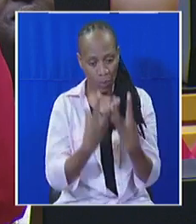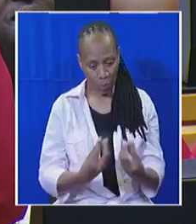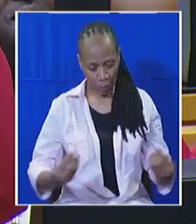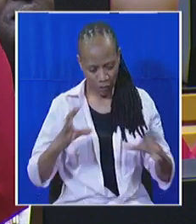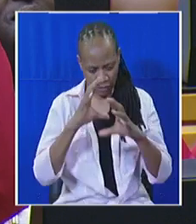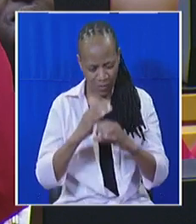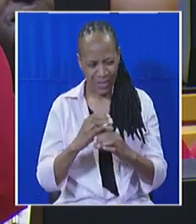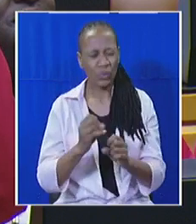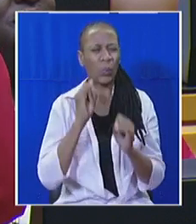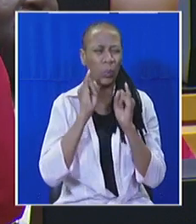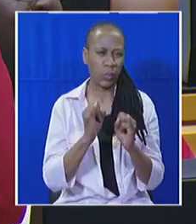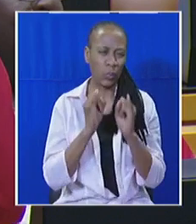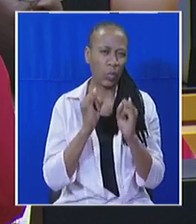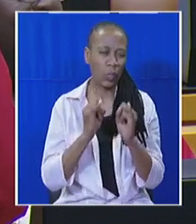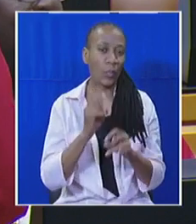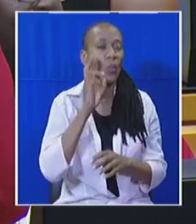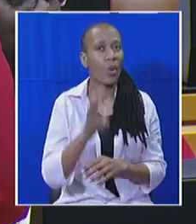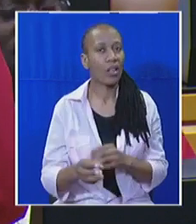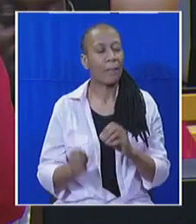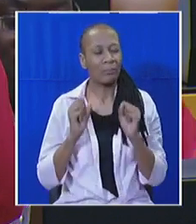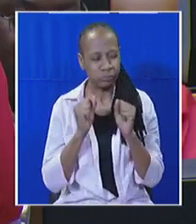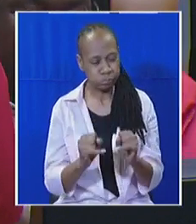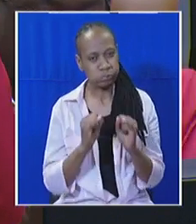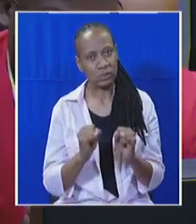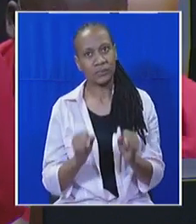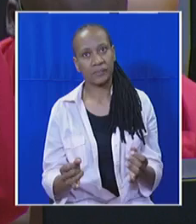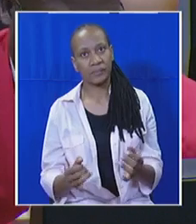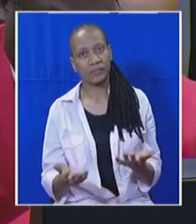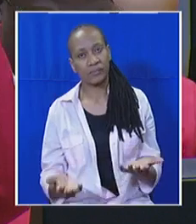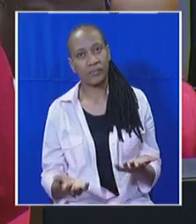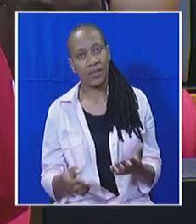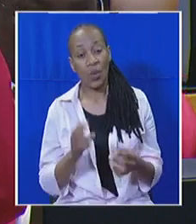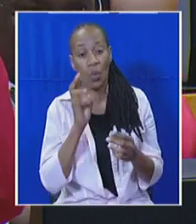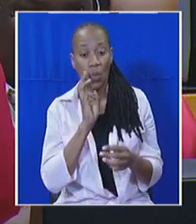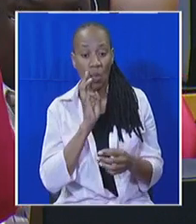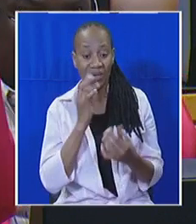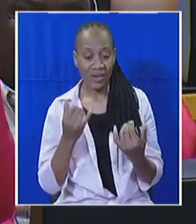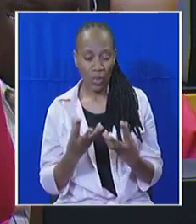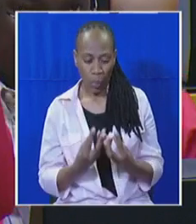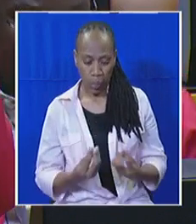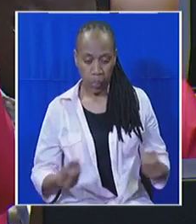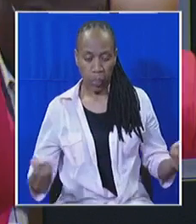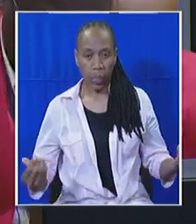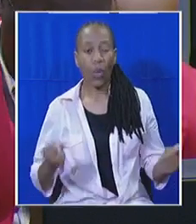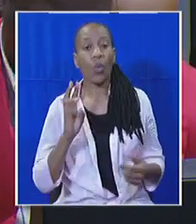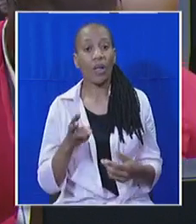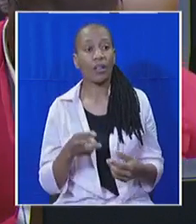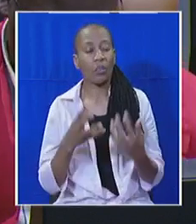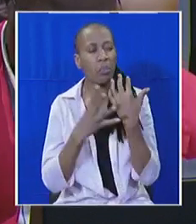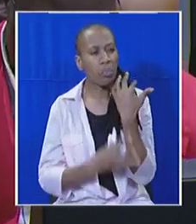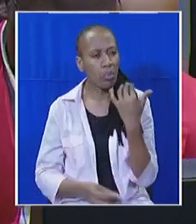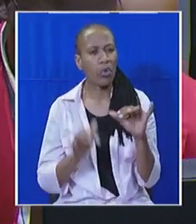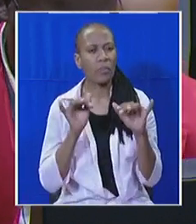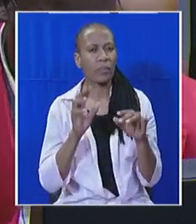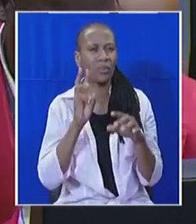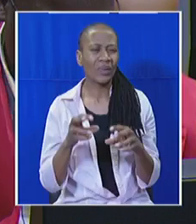the worst this country has seen, have highlighted the real struggles for water that the majority of poor people living in townships and villages have